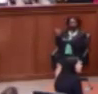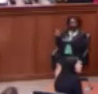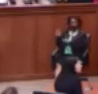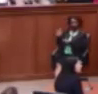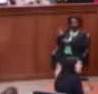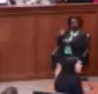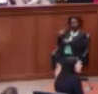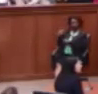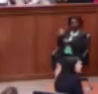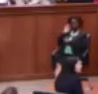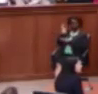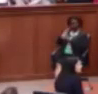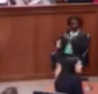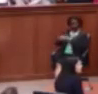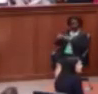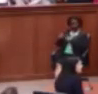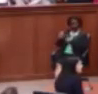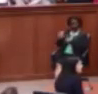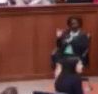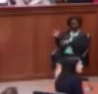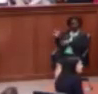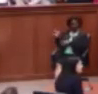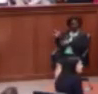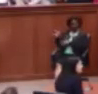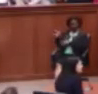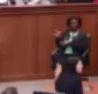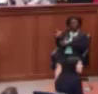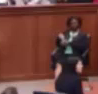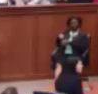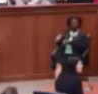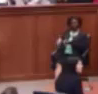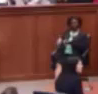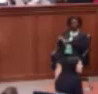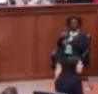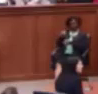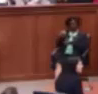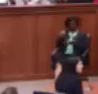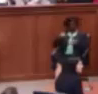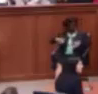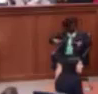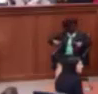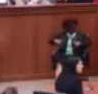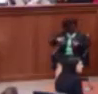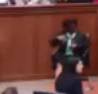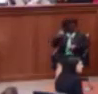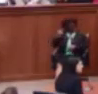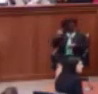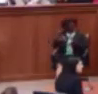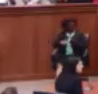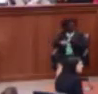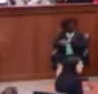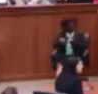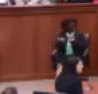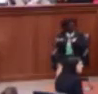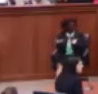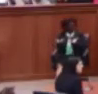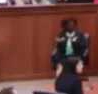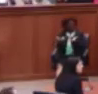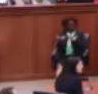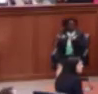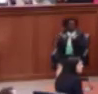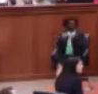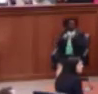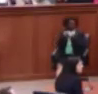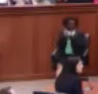If we haven't contracted with the hiring company, what's going to be this timeline? Why did